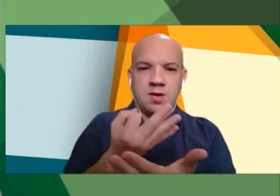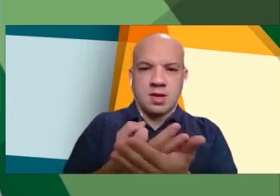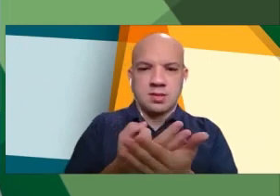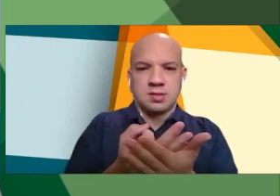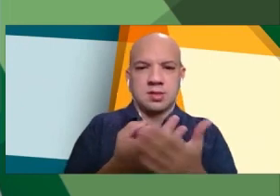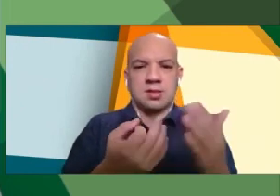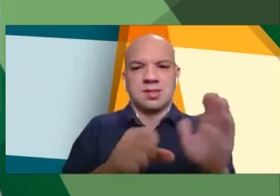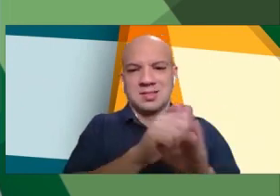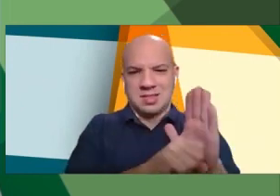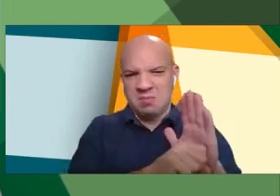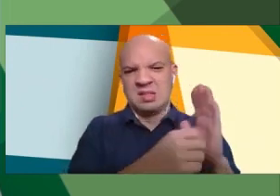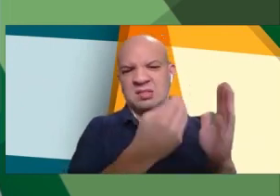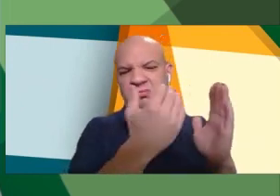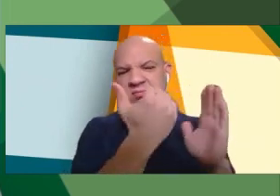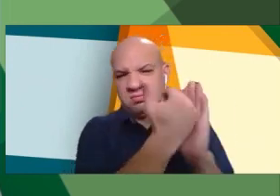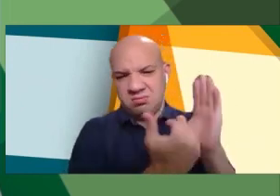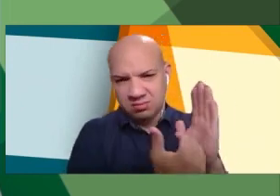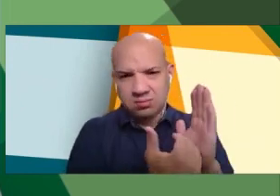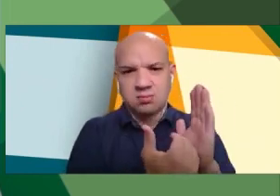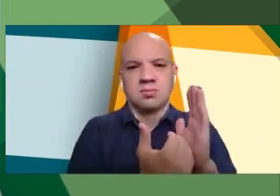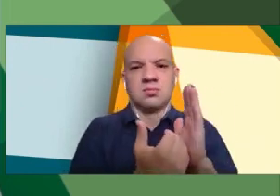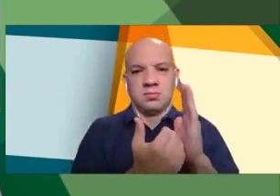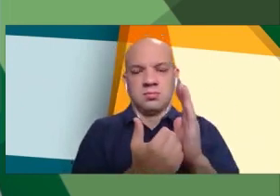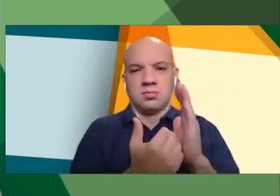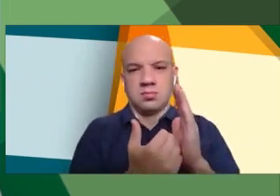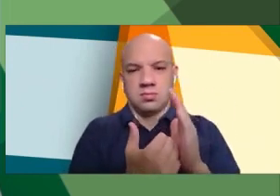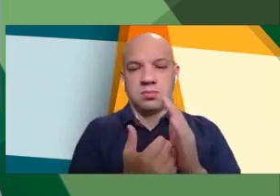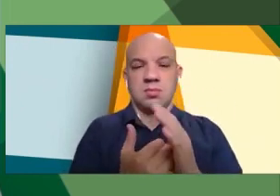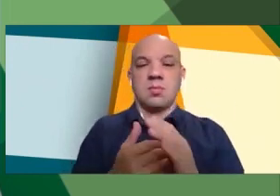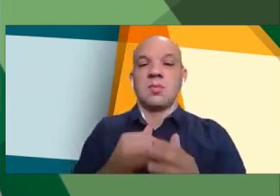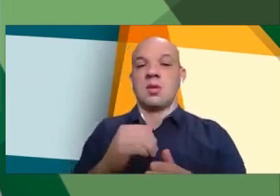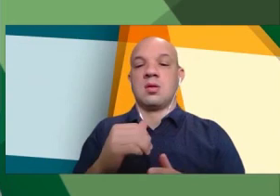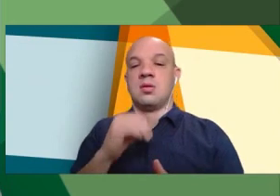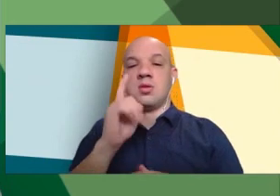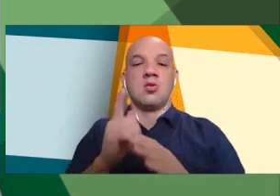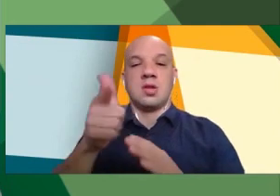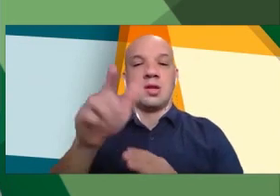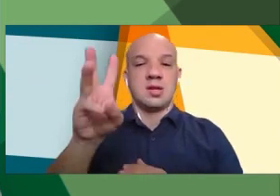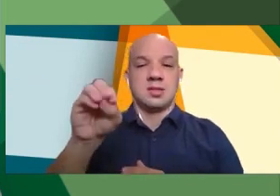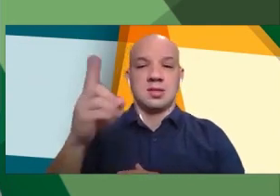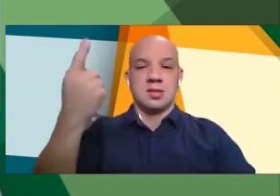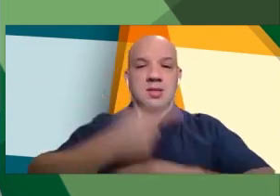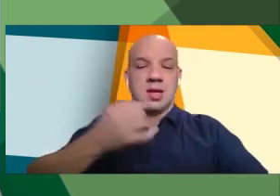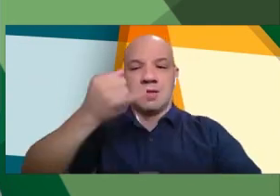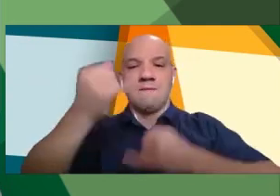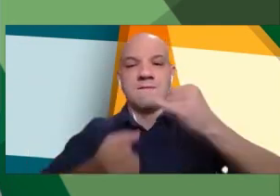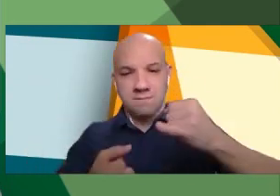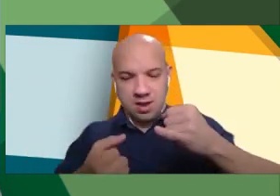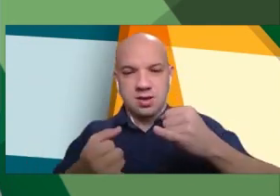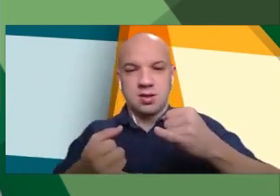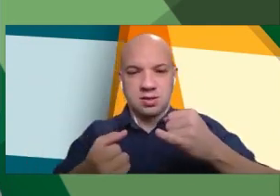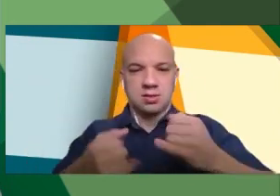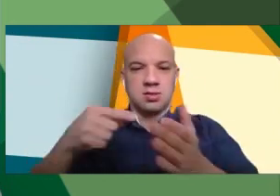period ending no later than 60 days before the proposal submission date. The interim